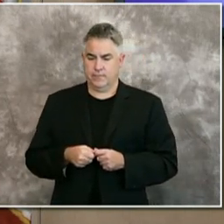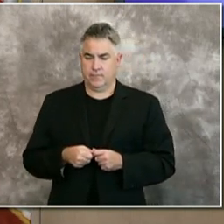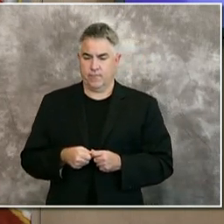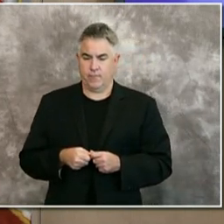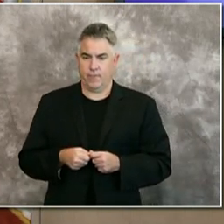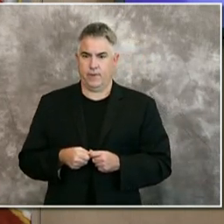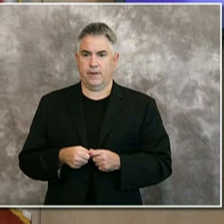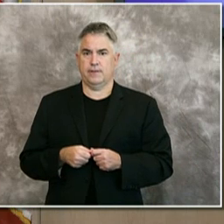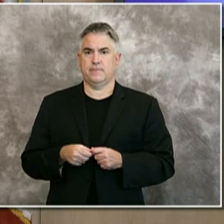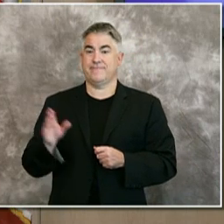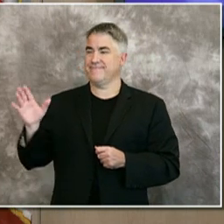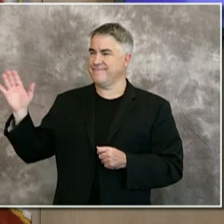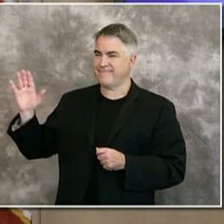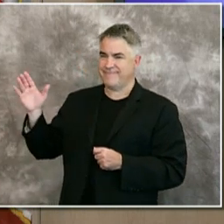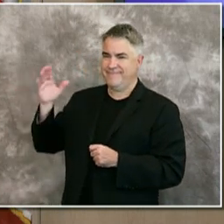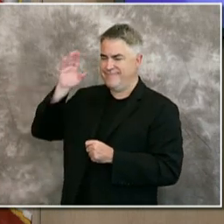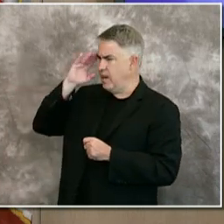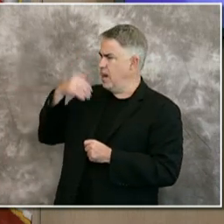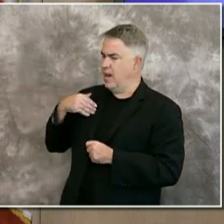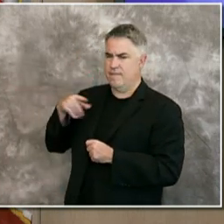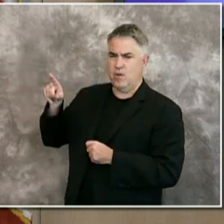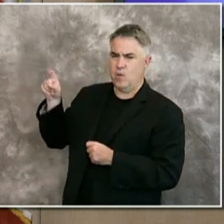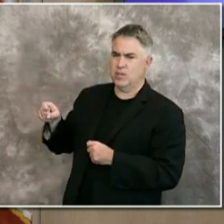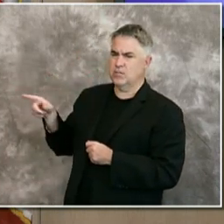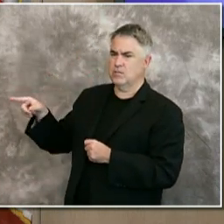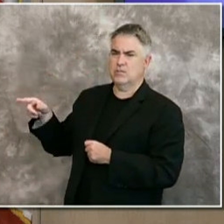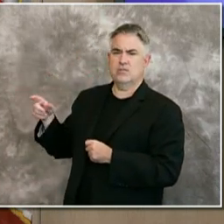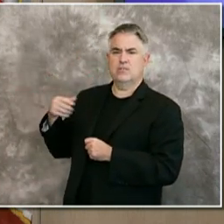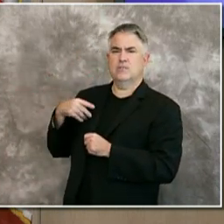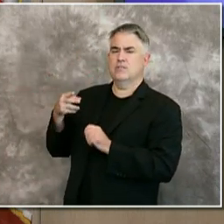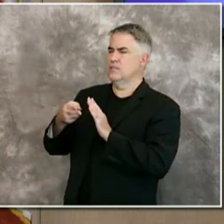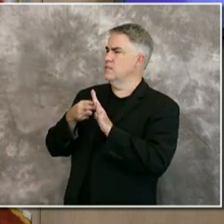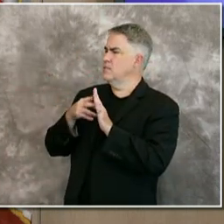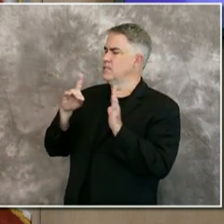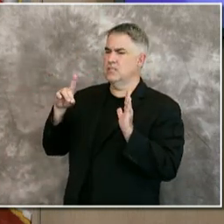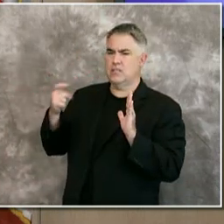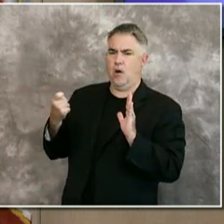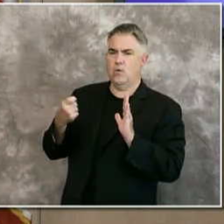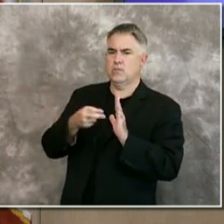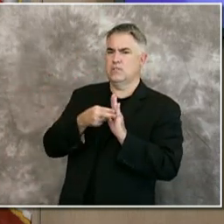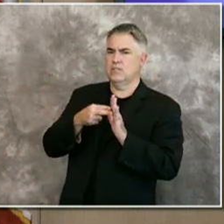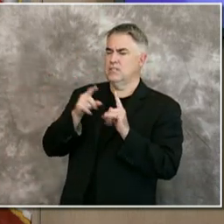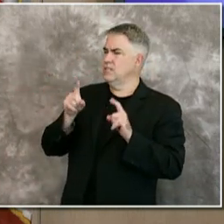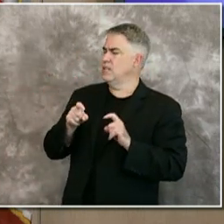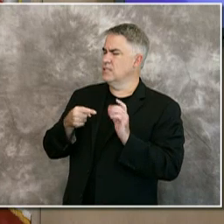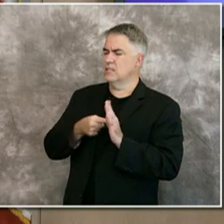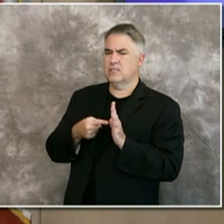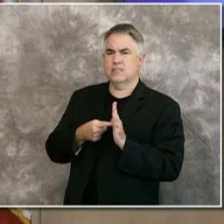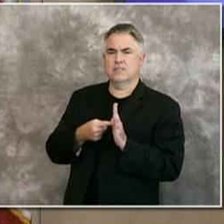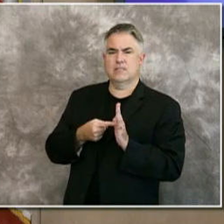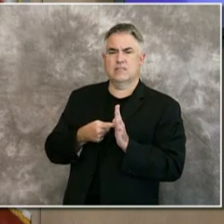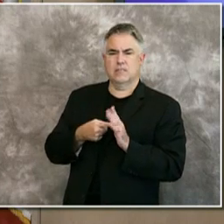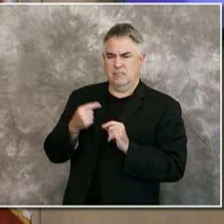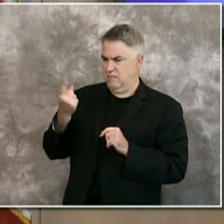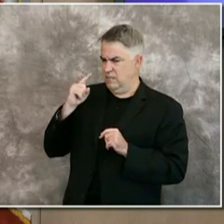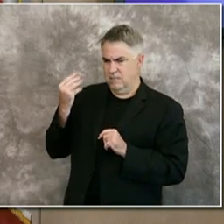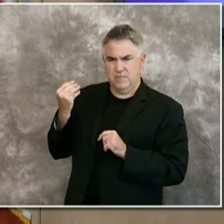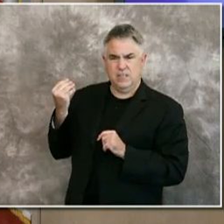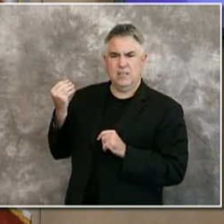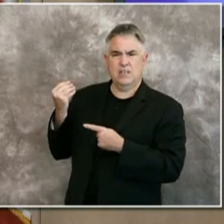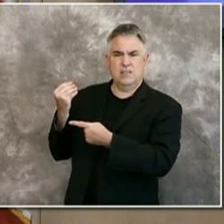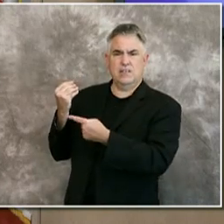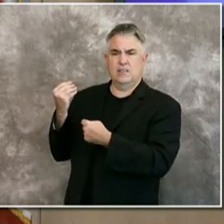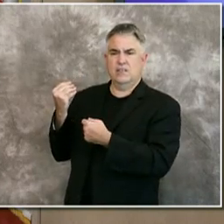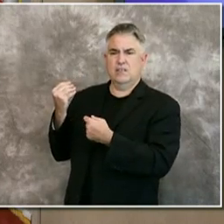Hi there. I have a question about diagnostic testing. So on Monday of last week, I went out and got a COVID test at the Mission Valley